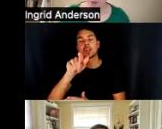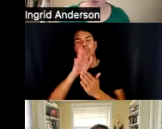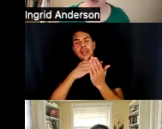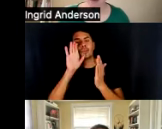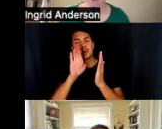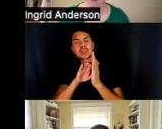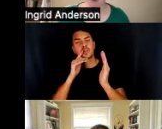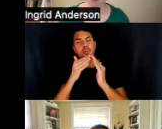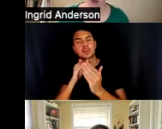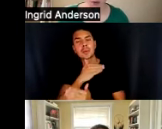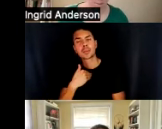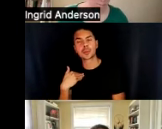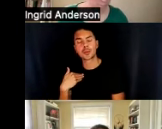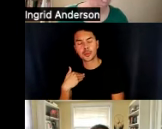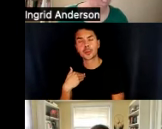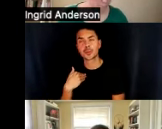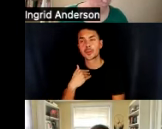and really